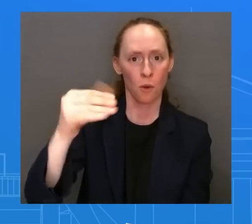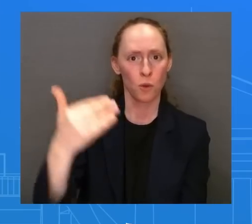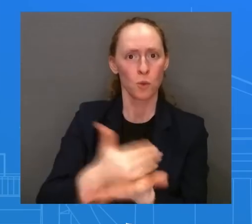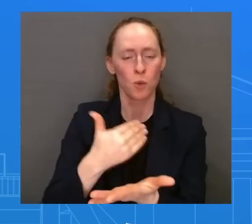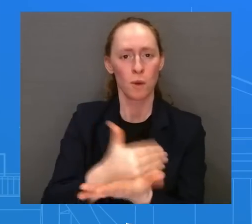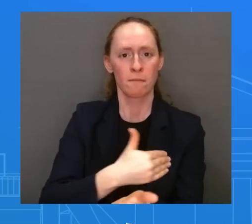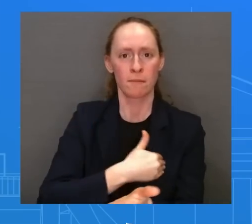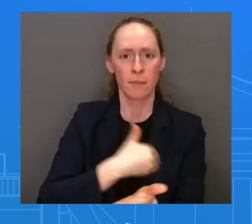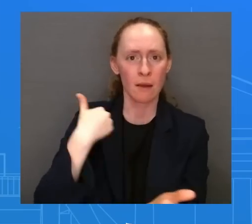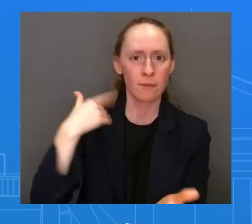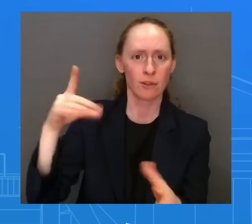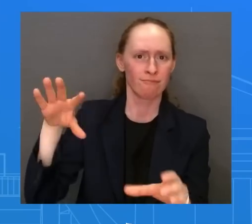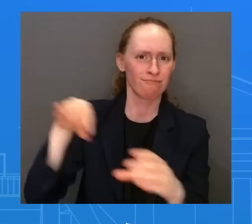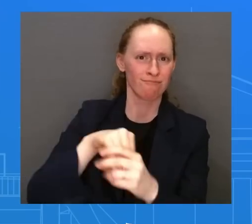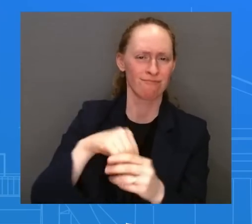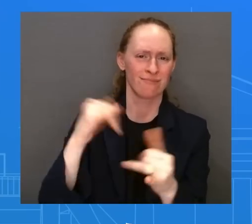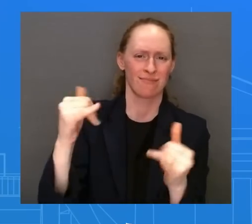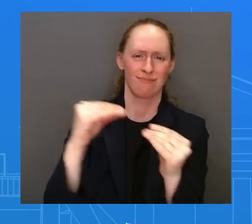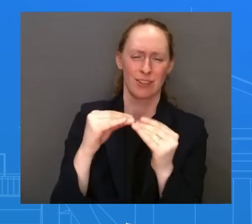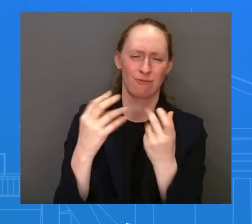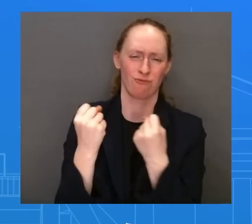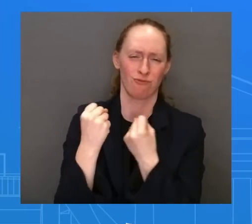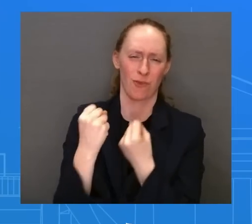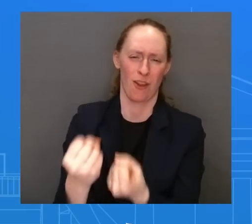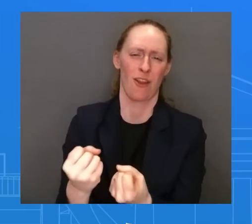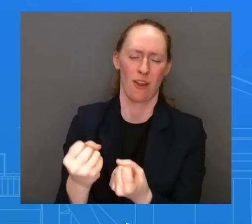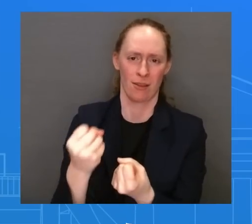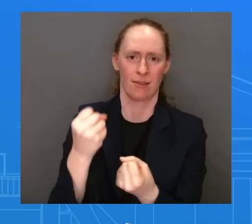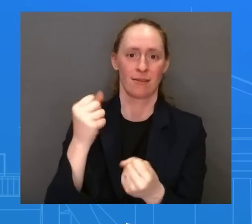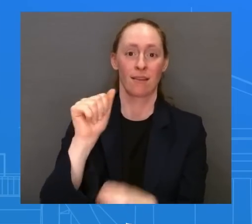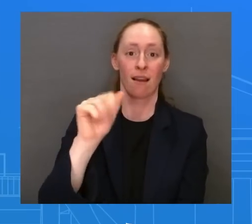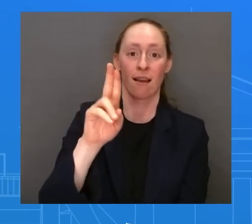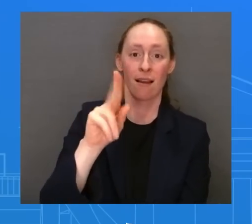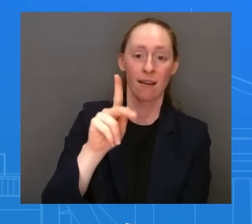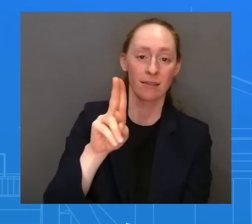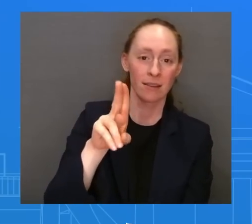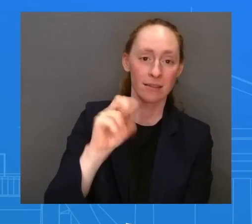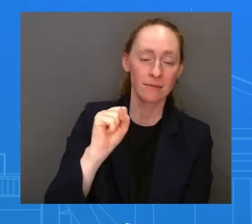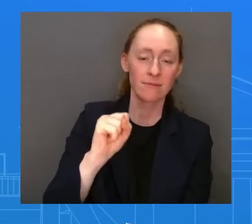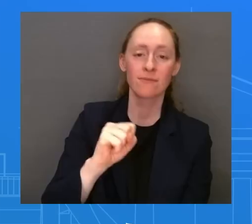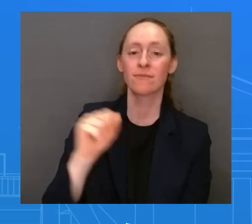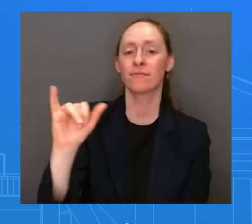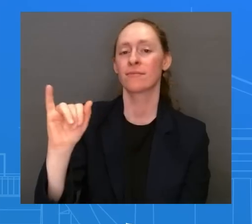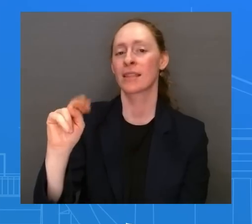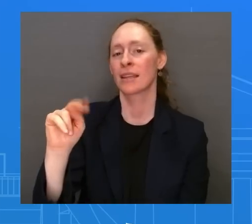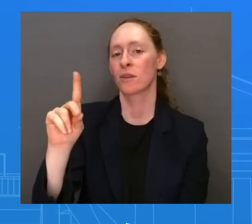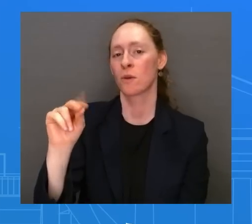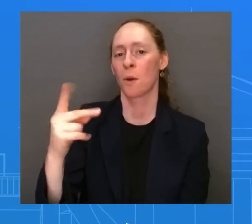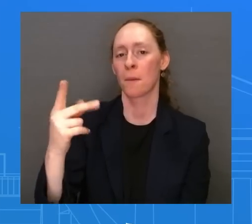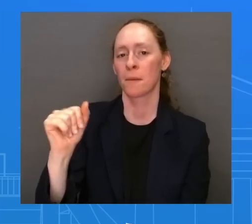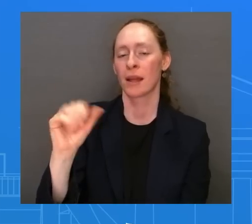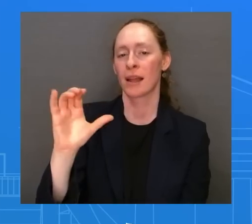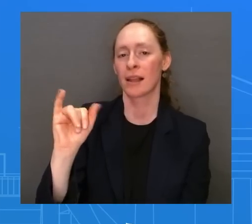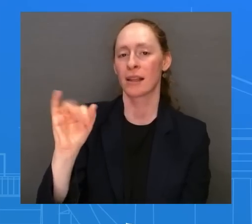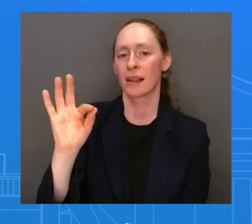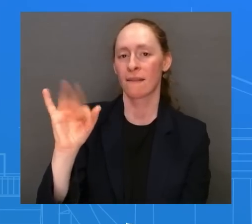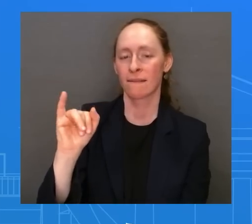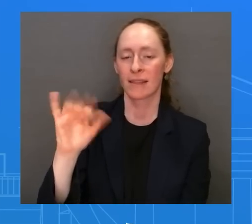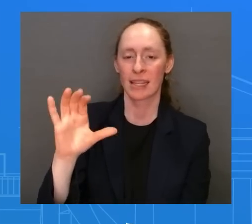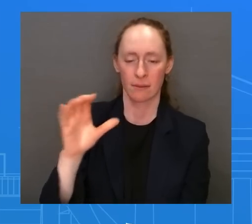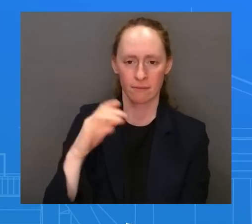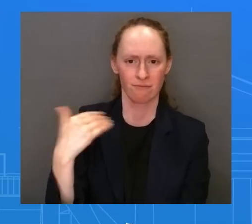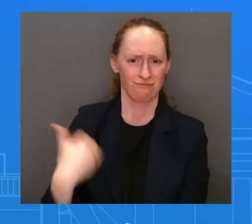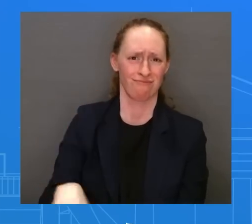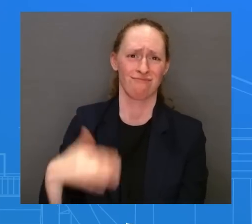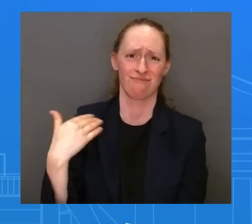August deal with Australia in the UK and the ability for them to the Australians now to get a nuclear power submarine I could go on and on and on